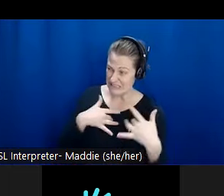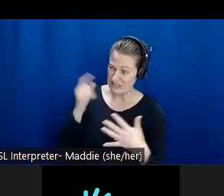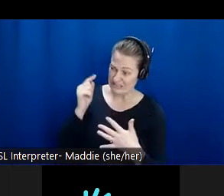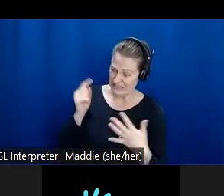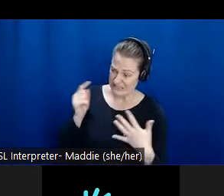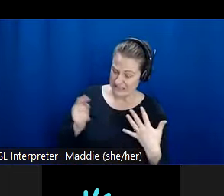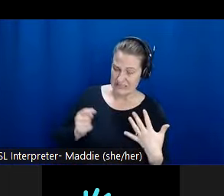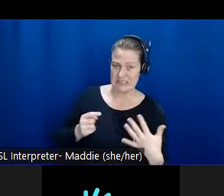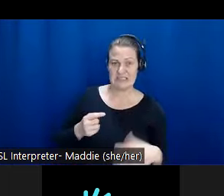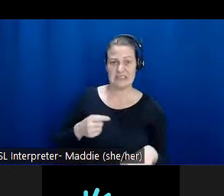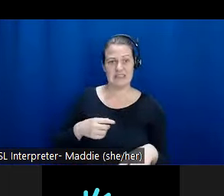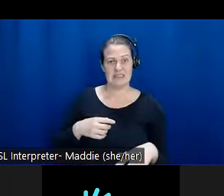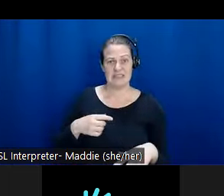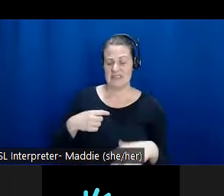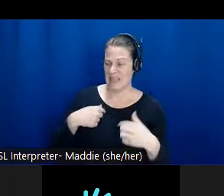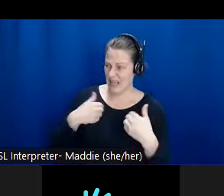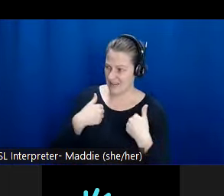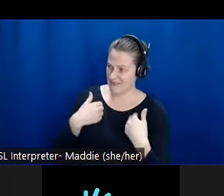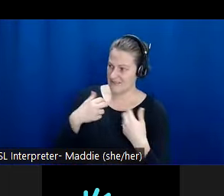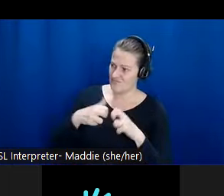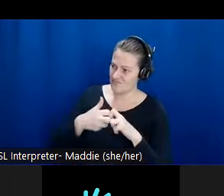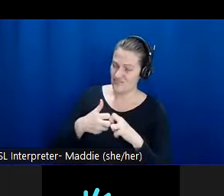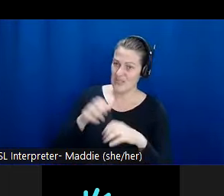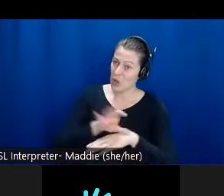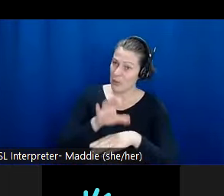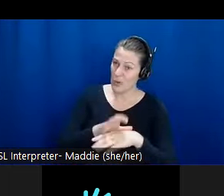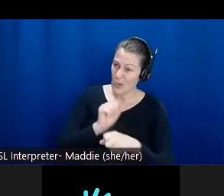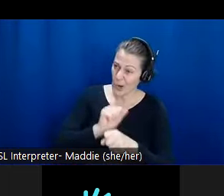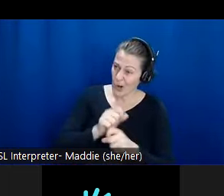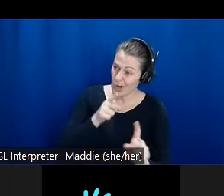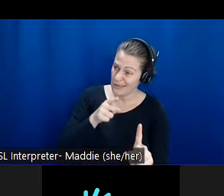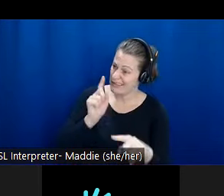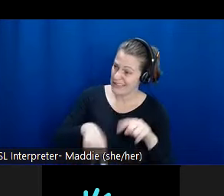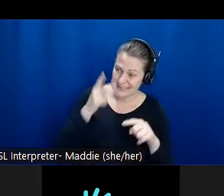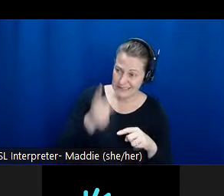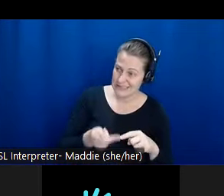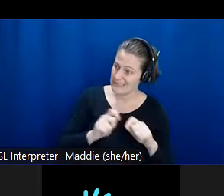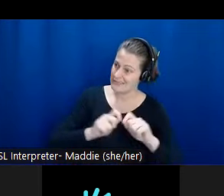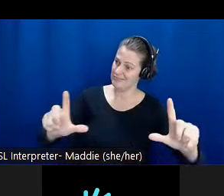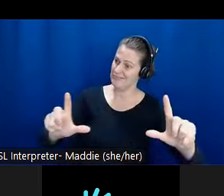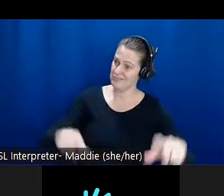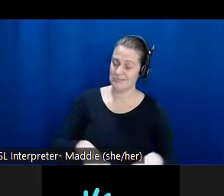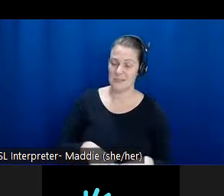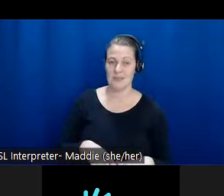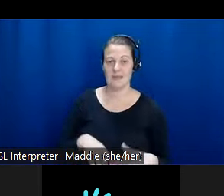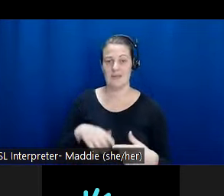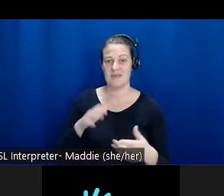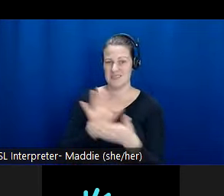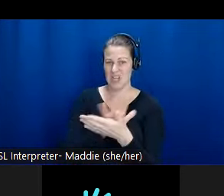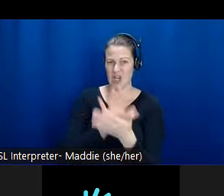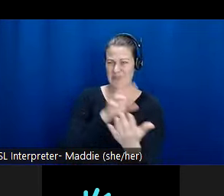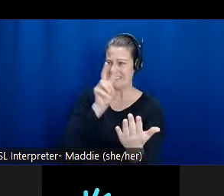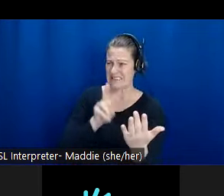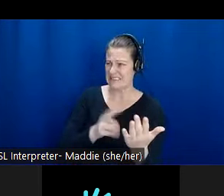had difficulty seeing her computer screen at work and signing off on documents. She was